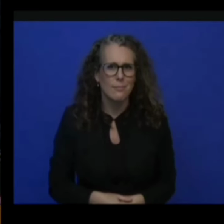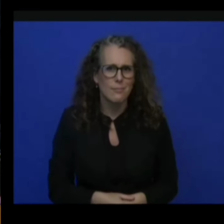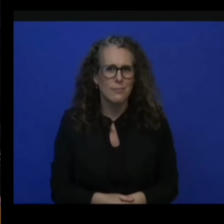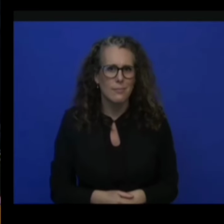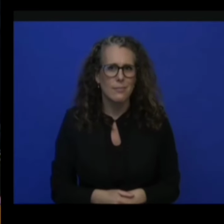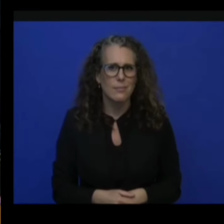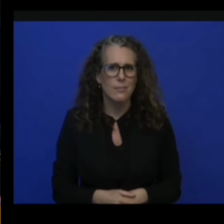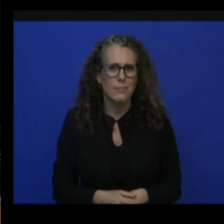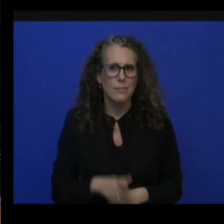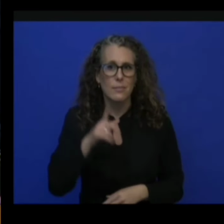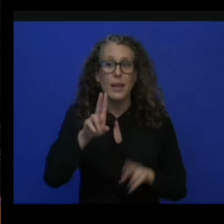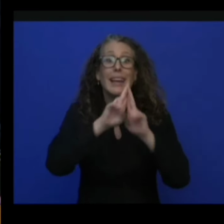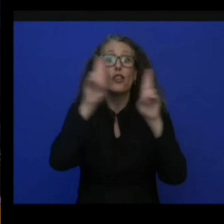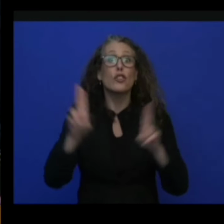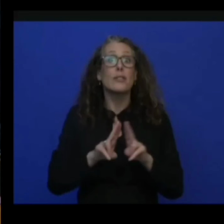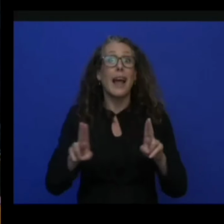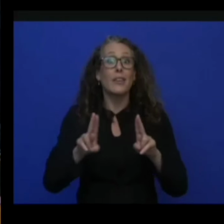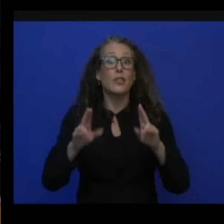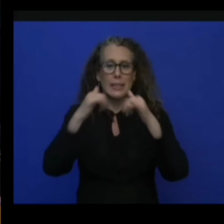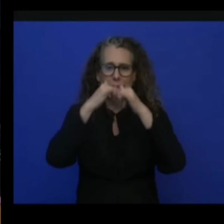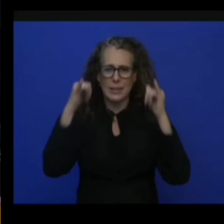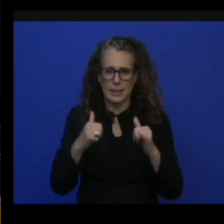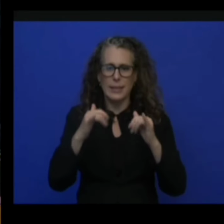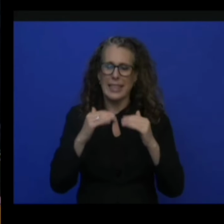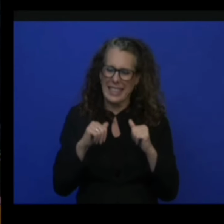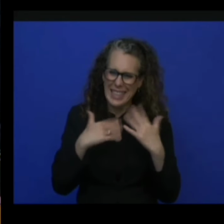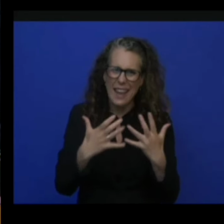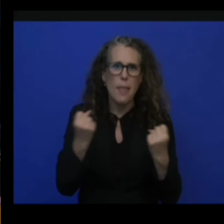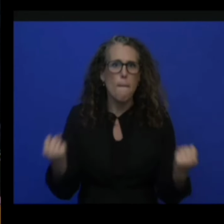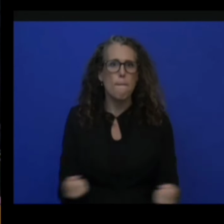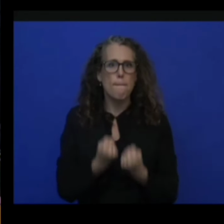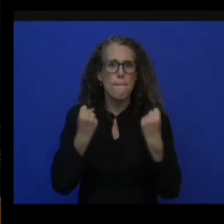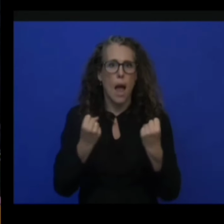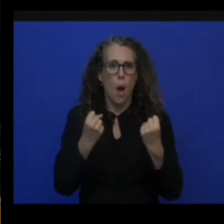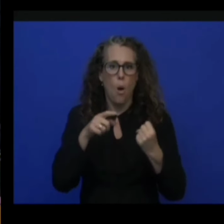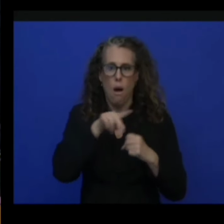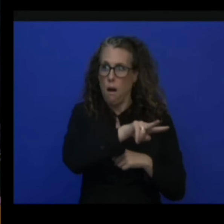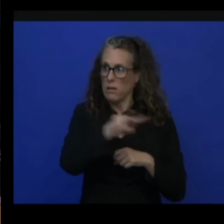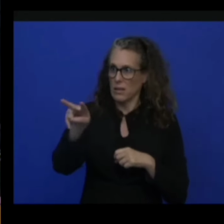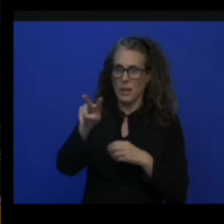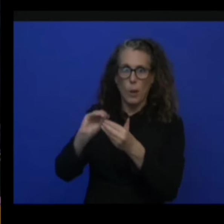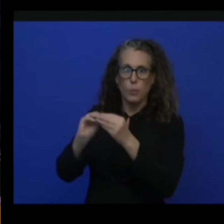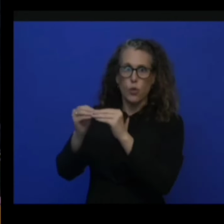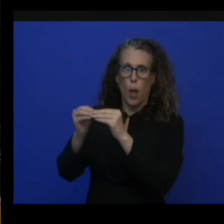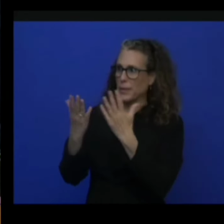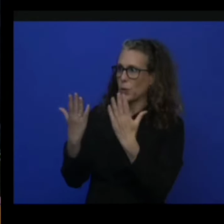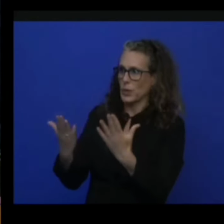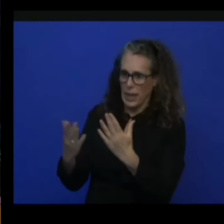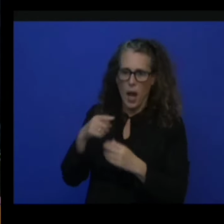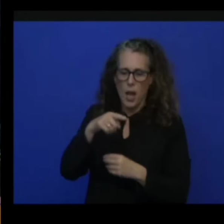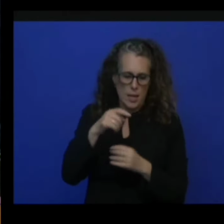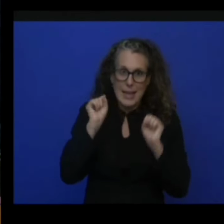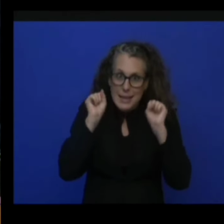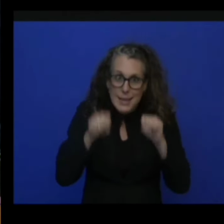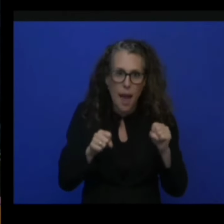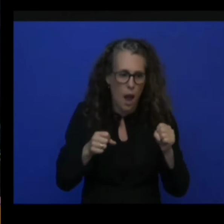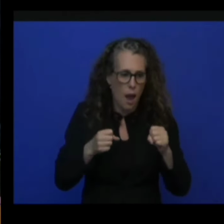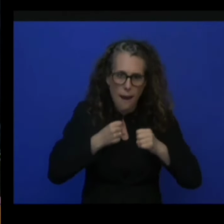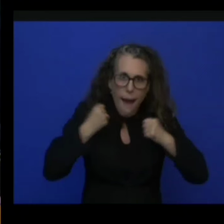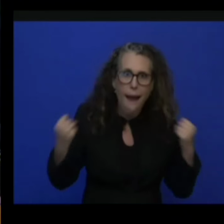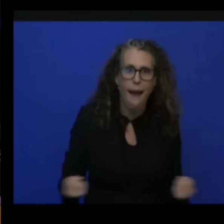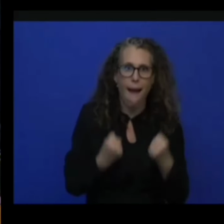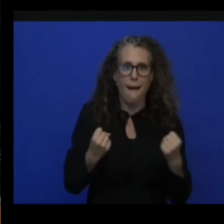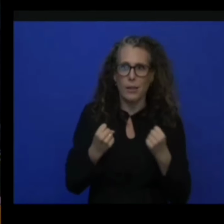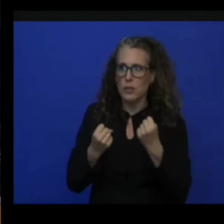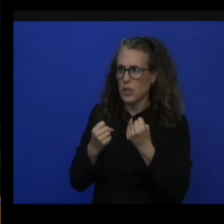to respond effectively to today's challenges. This involves ensuring that these bodies